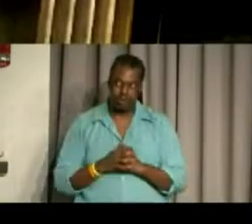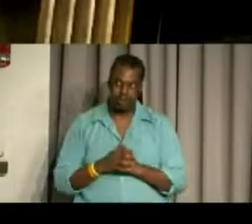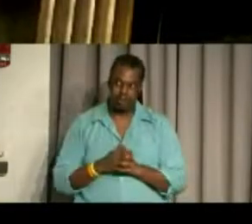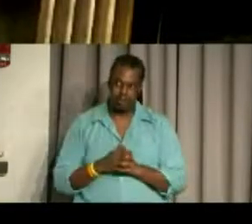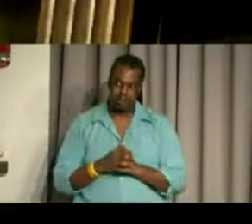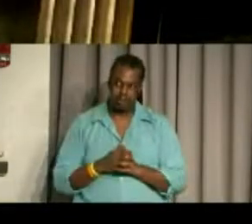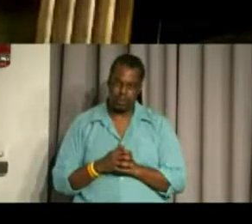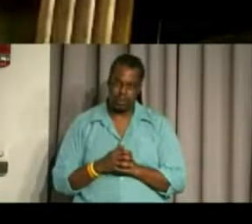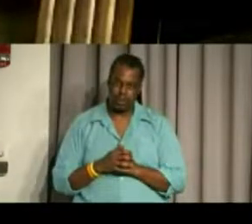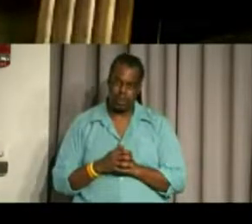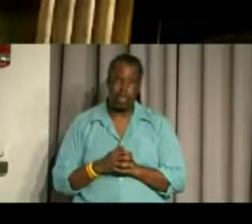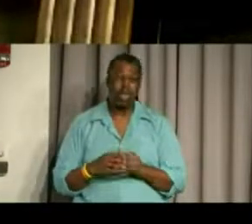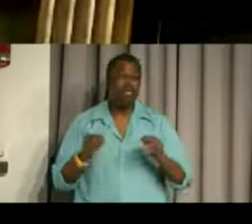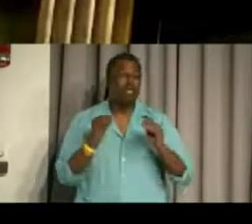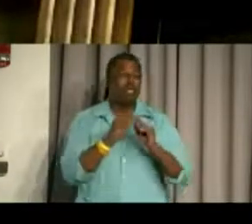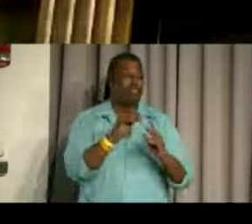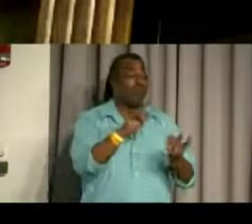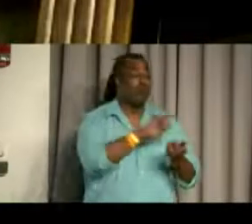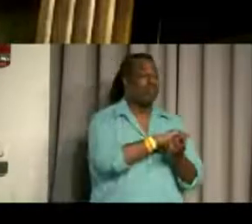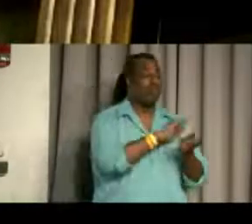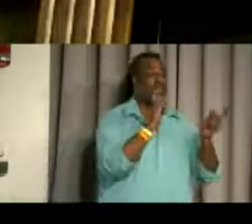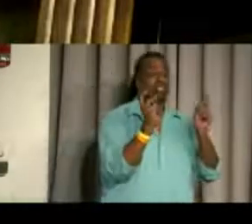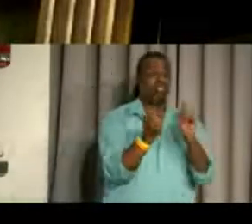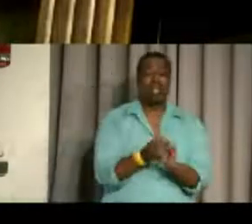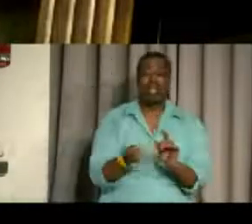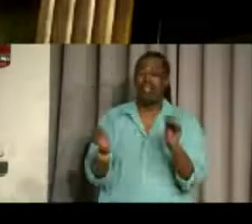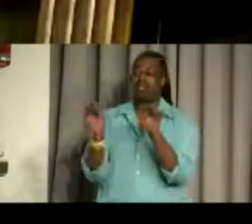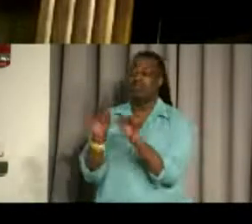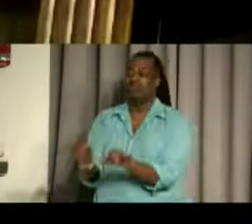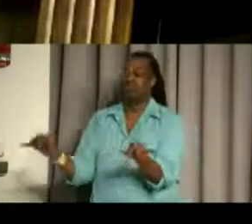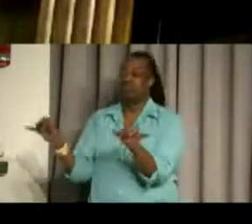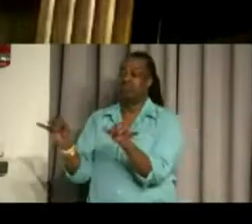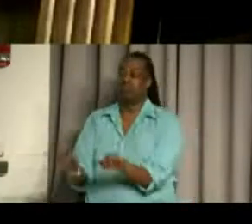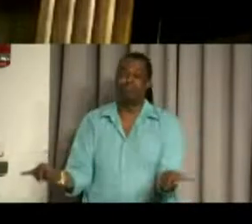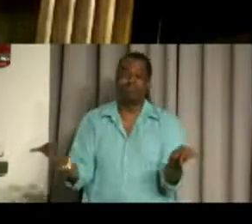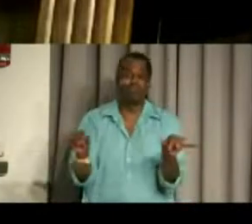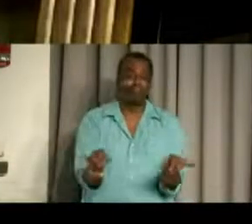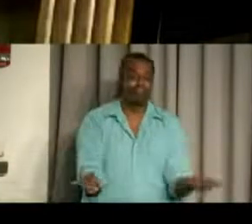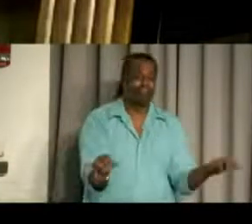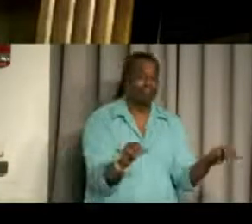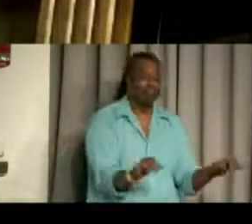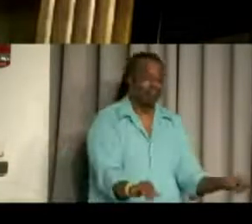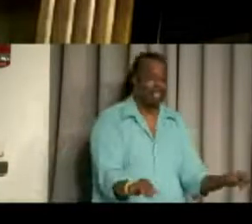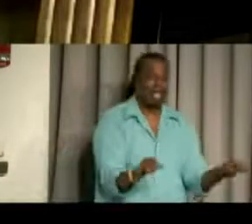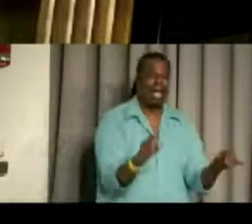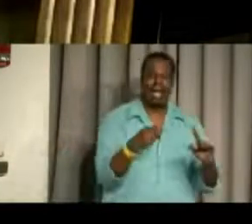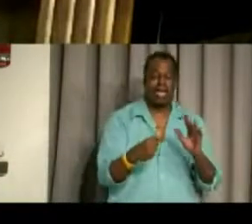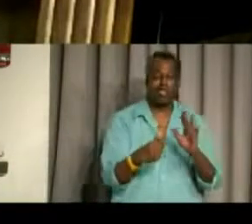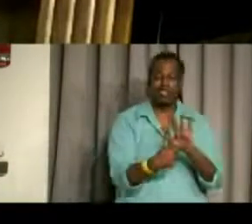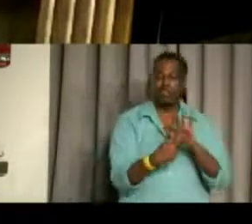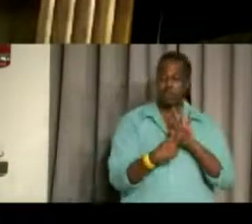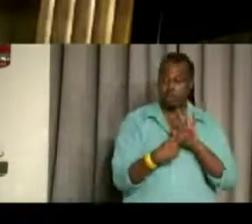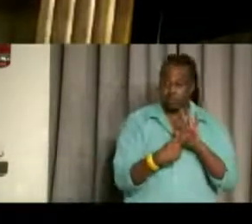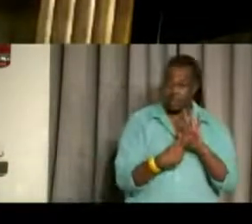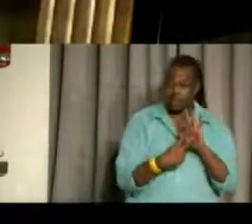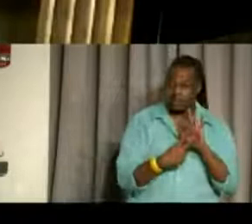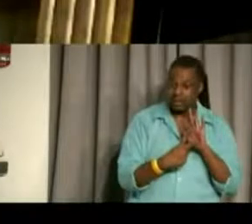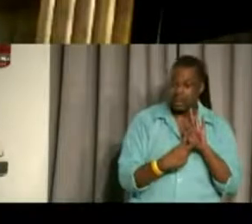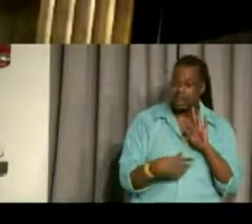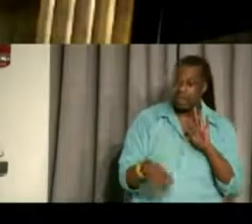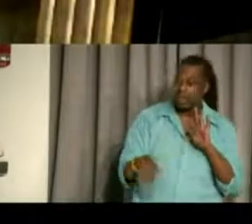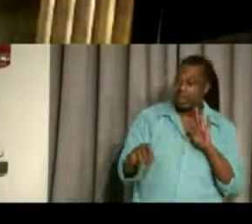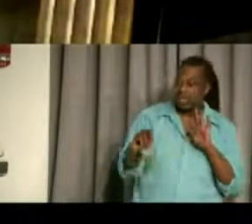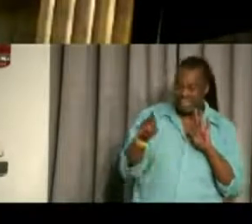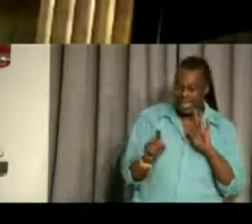The more things change, the more things stay the same. And it points out to us that the need to